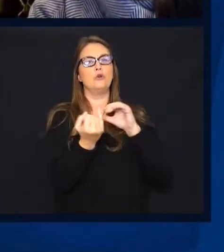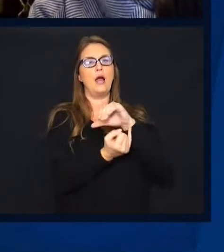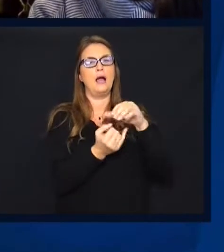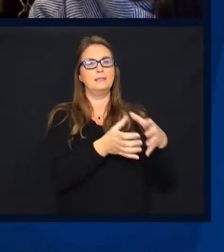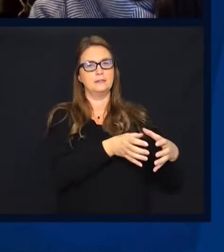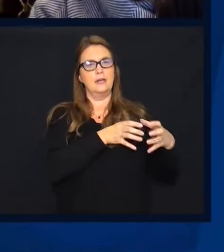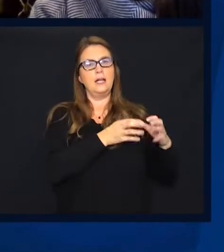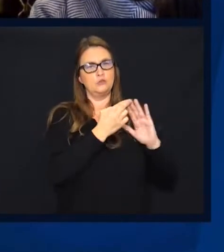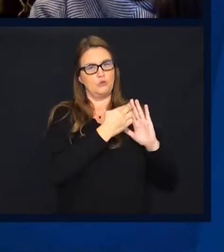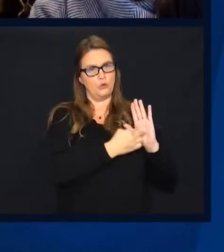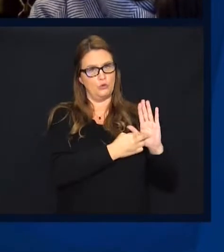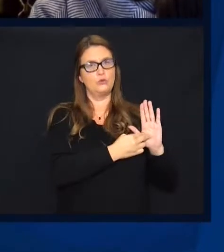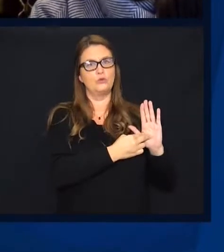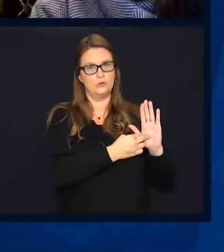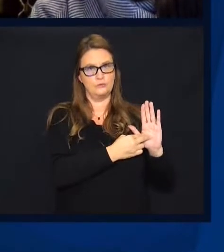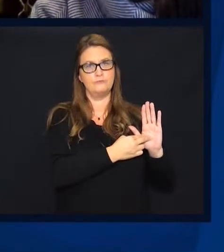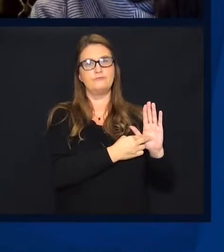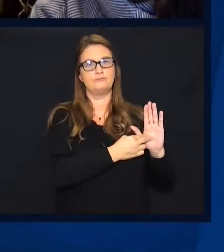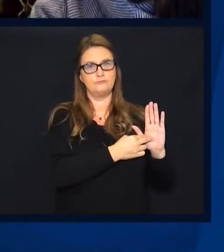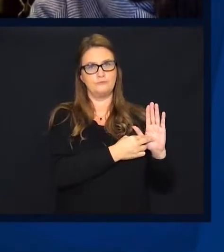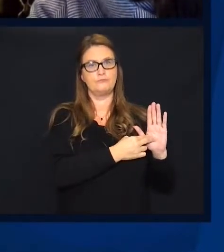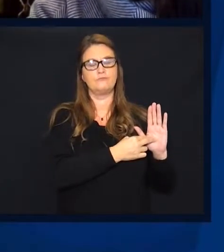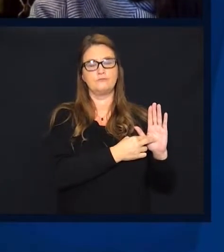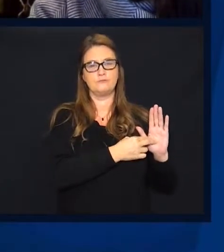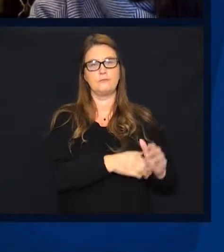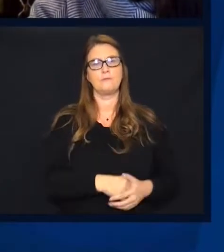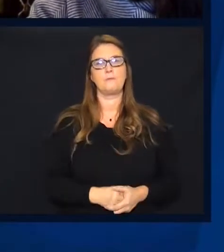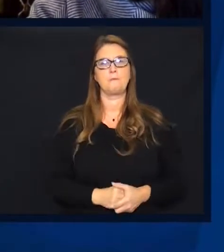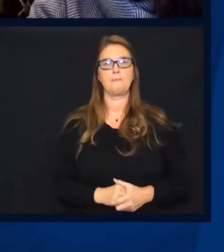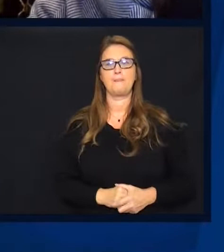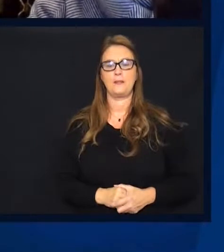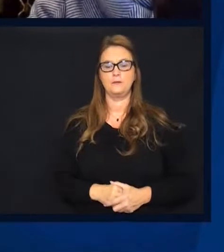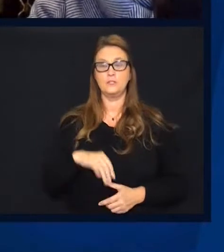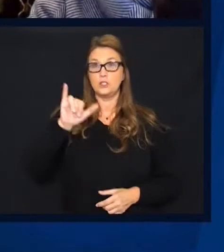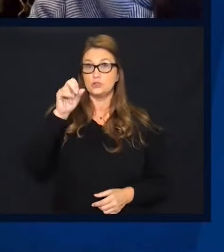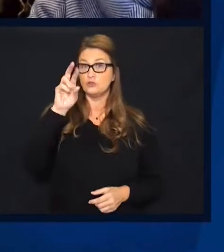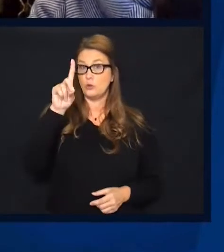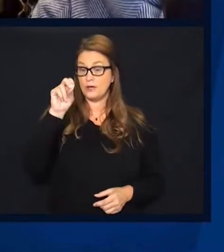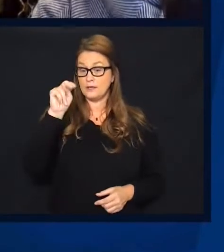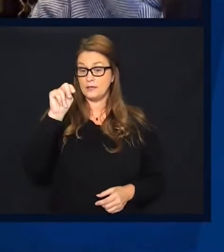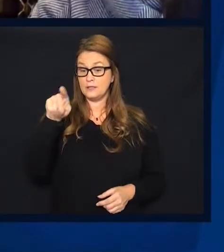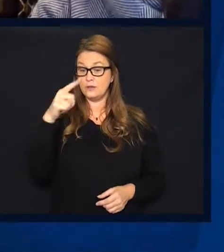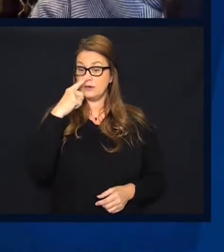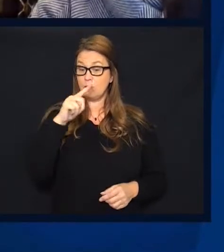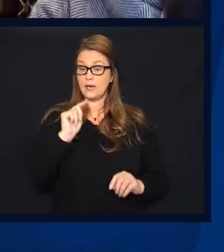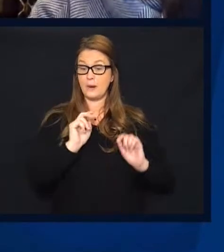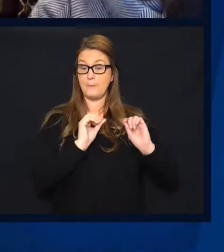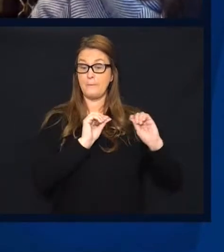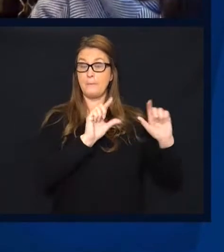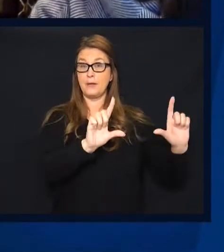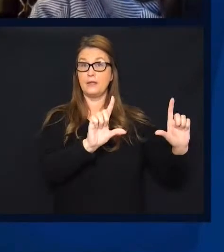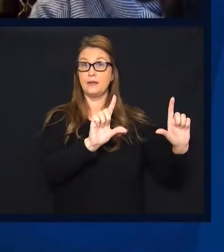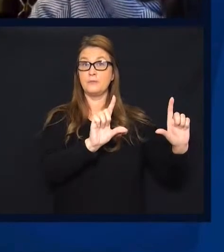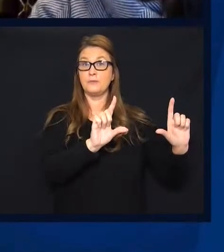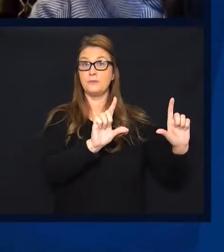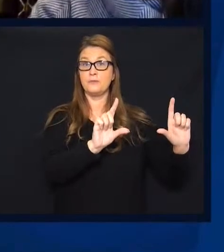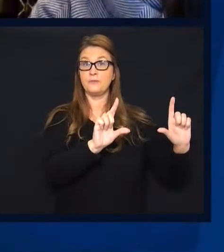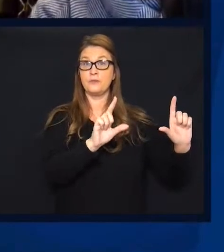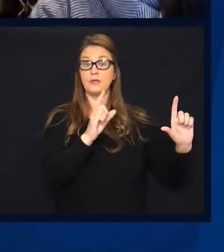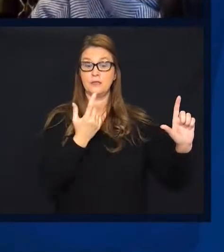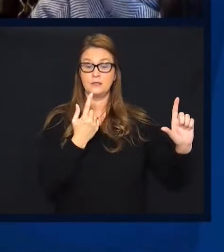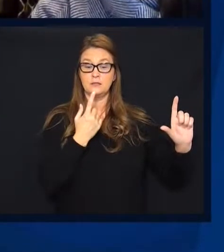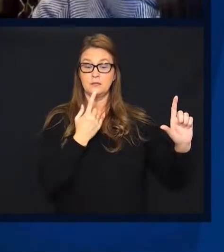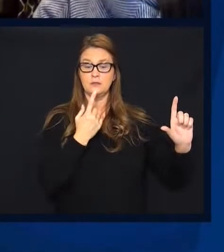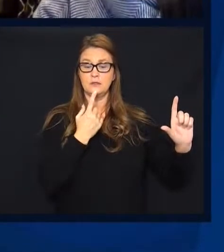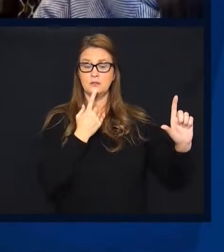to 5 days with all the new information that's out there. And Jordan put up on the screen, there's a red it's red ink